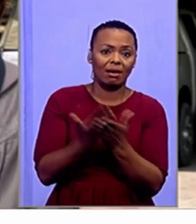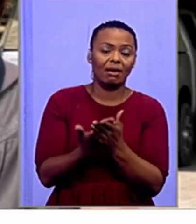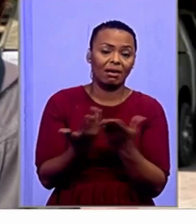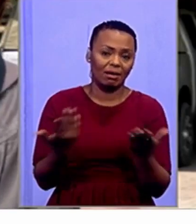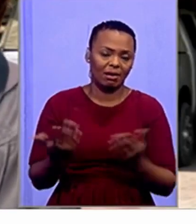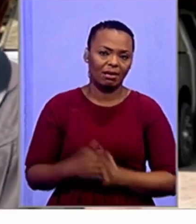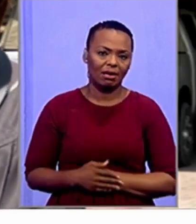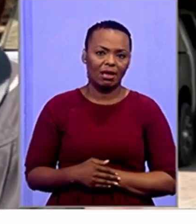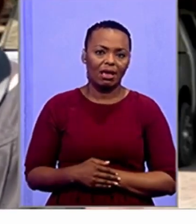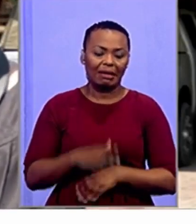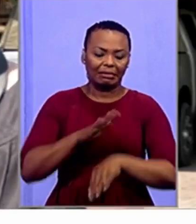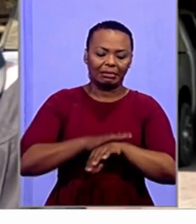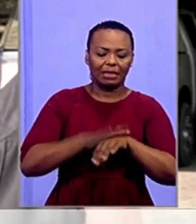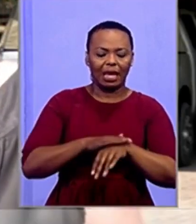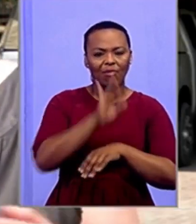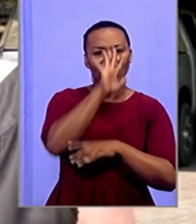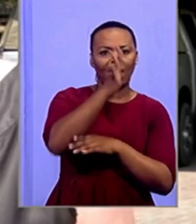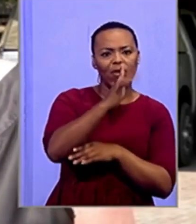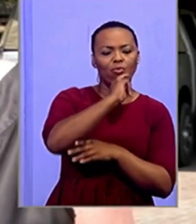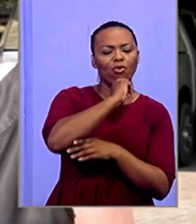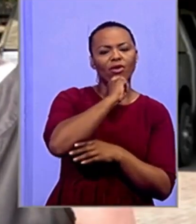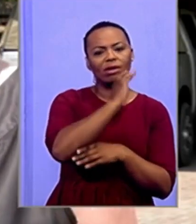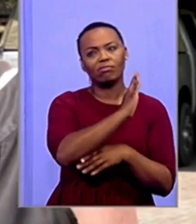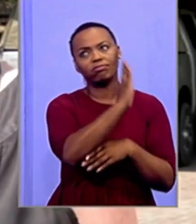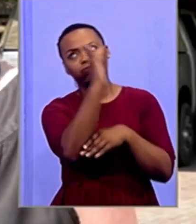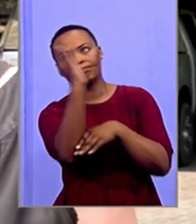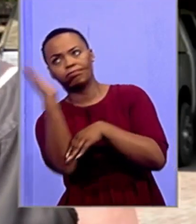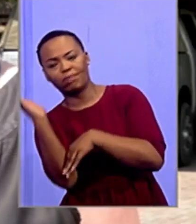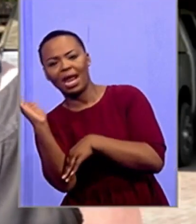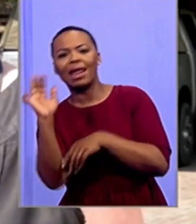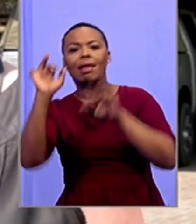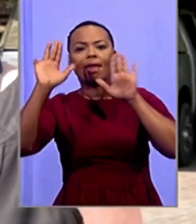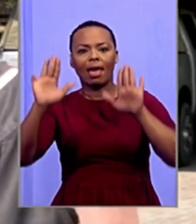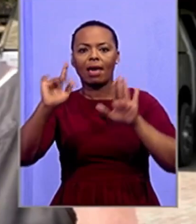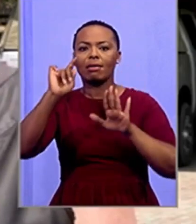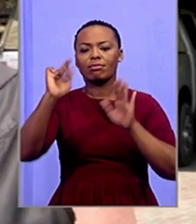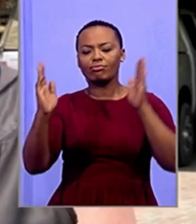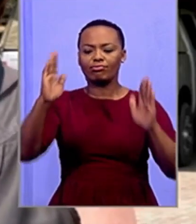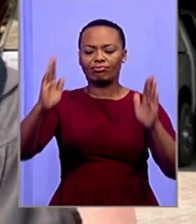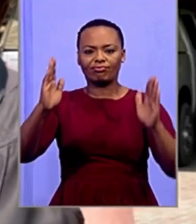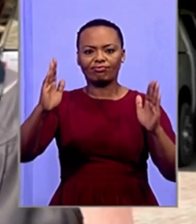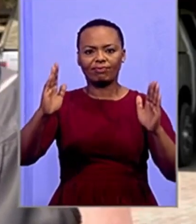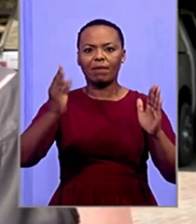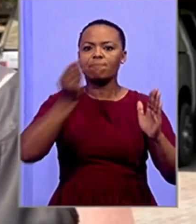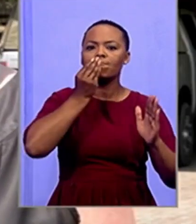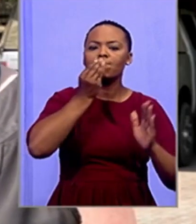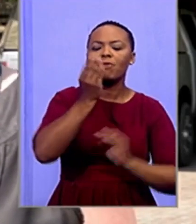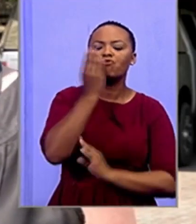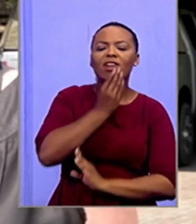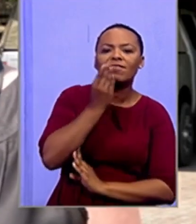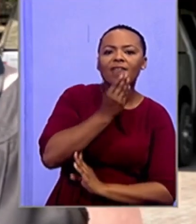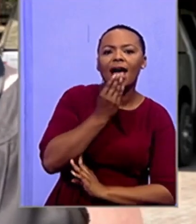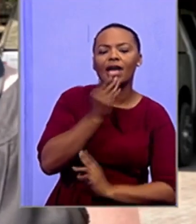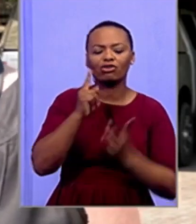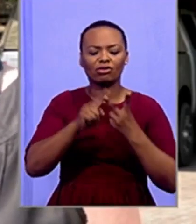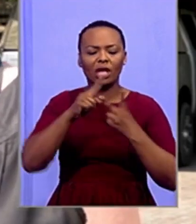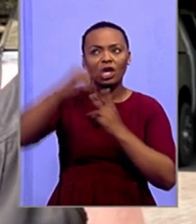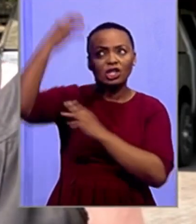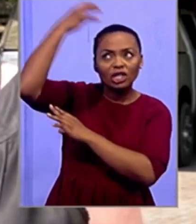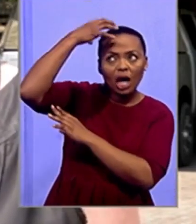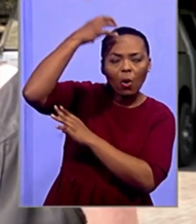greater. That's your between 5 o'clock in the morning until about 9 o'clock, where people have to eat breakfast, they have to shower, they need